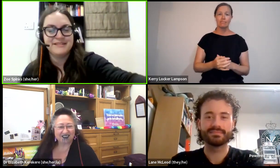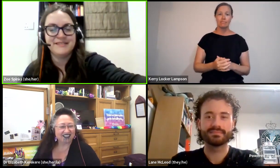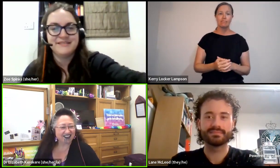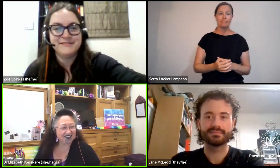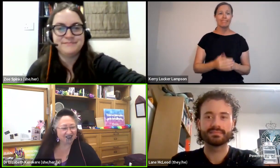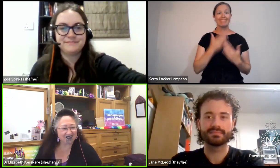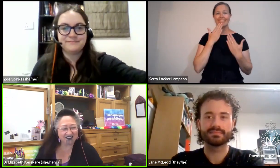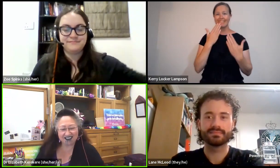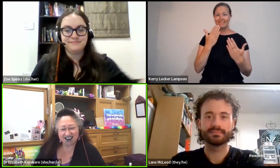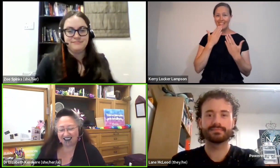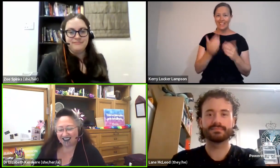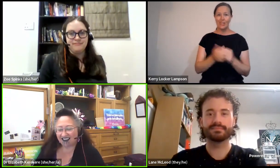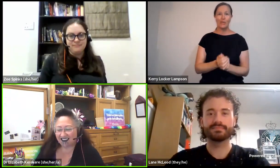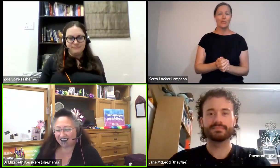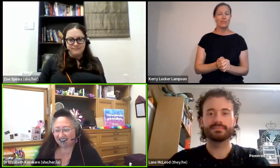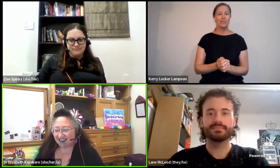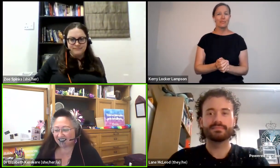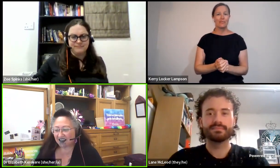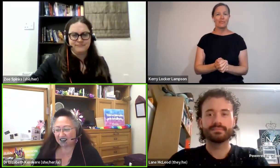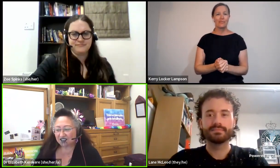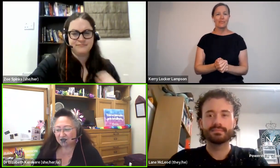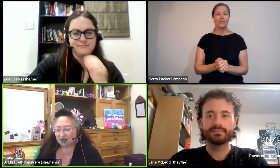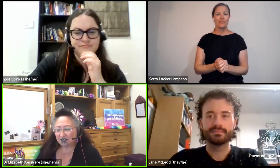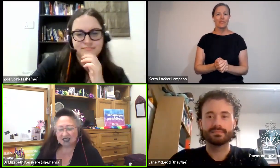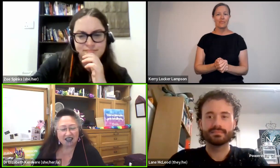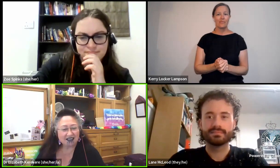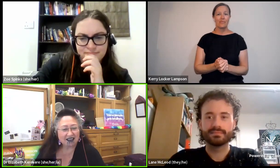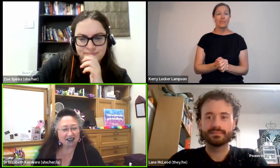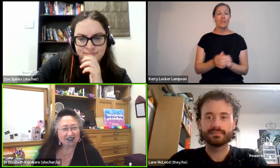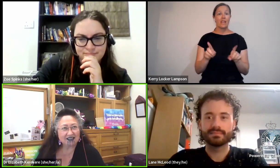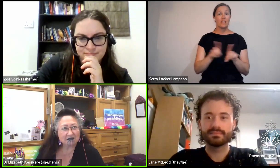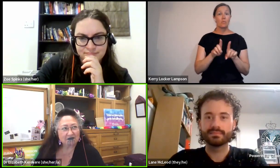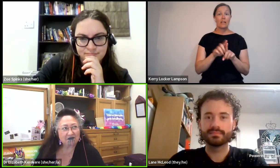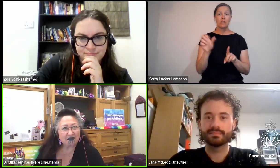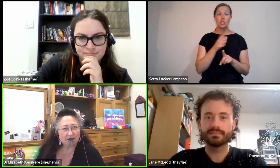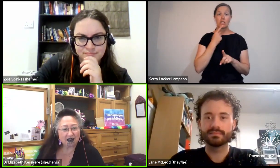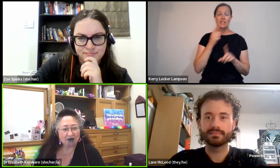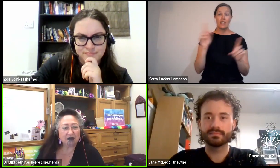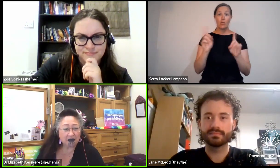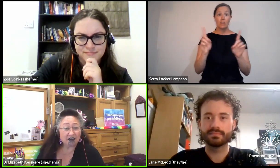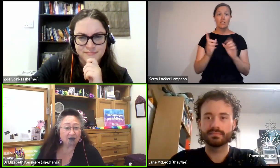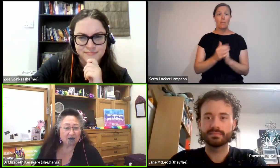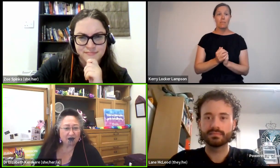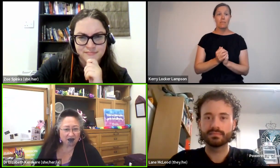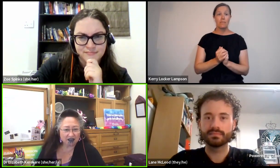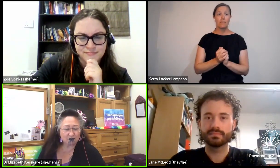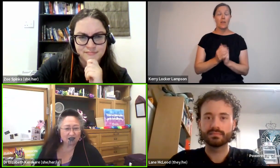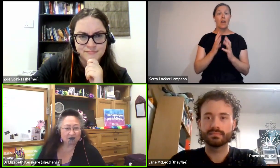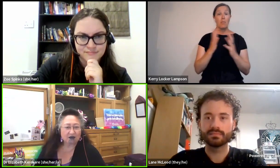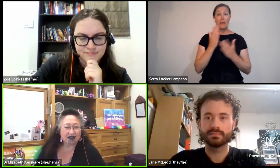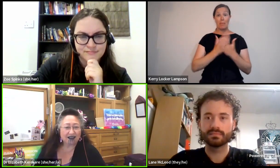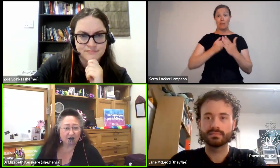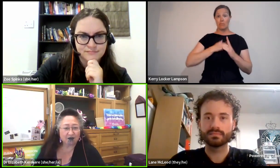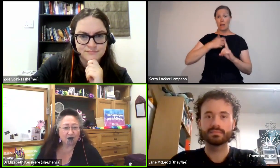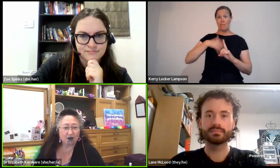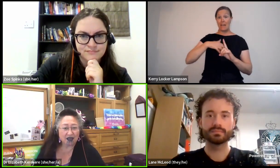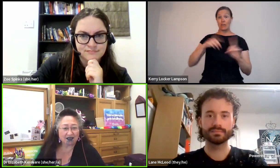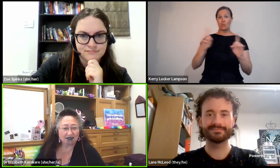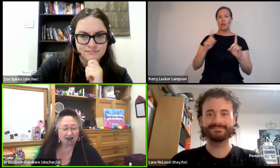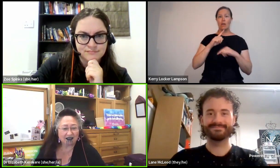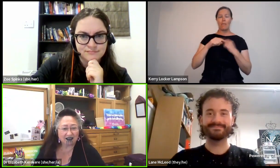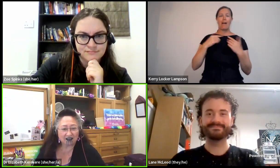Kia ora, thank you. I should also say that a big part of my background has always been around health